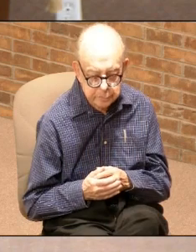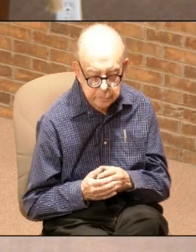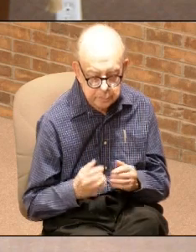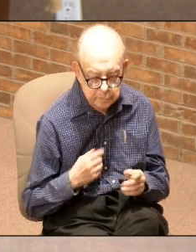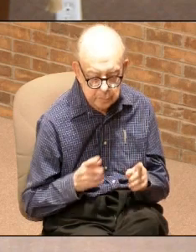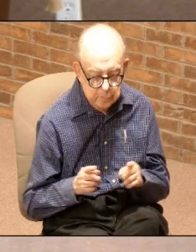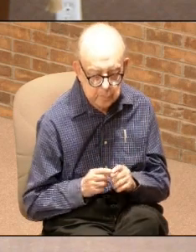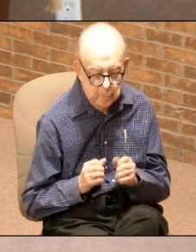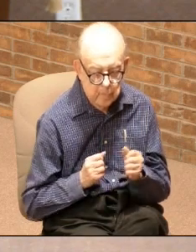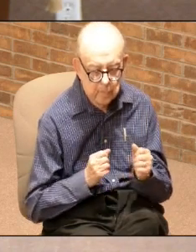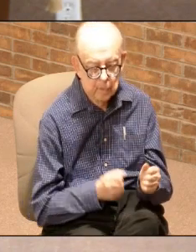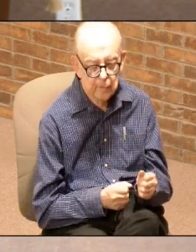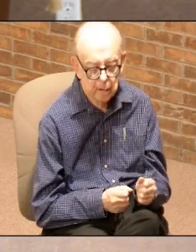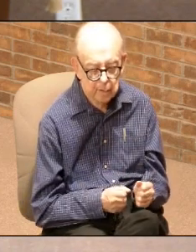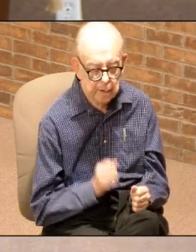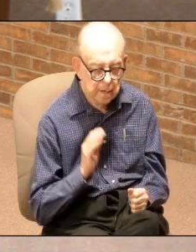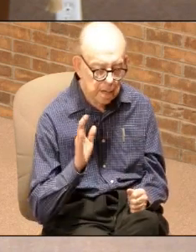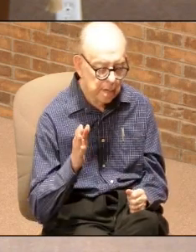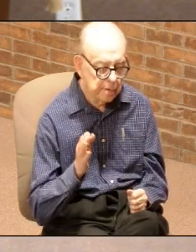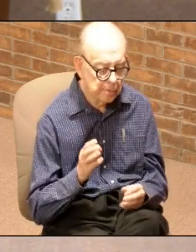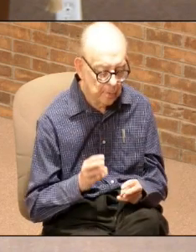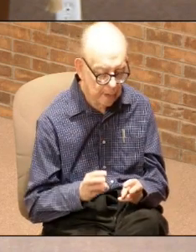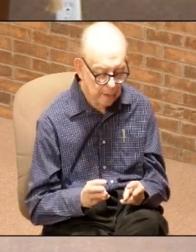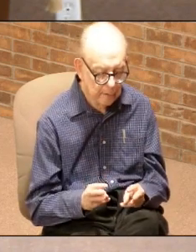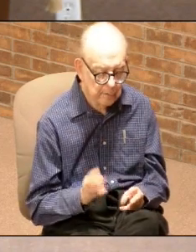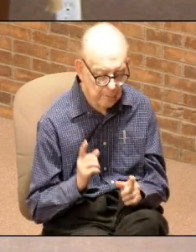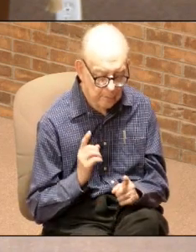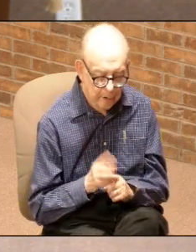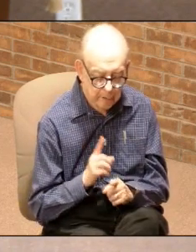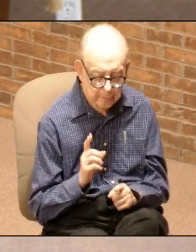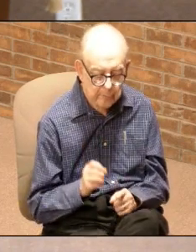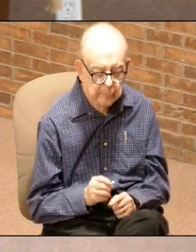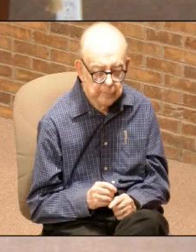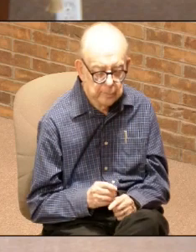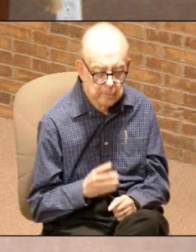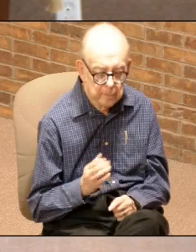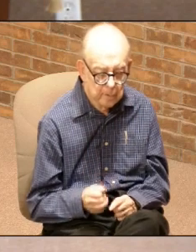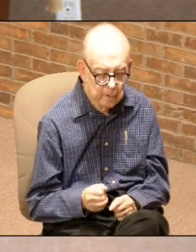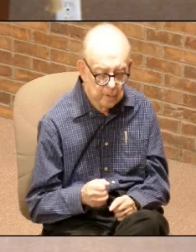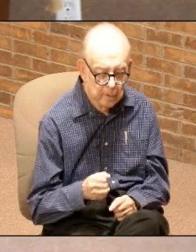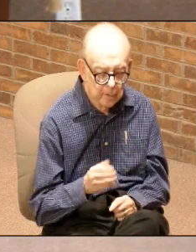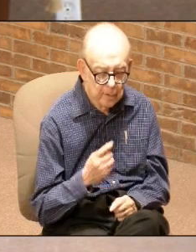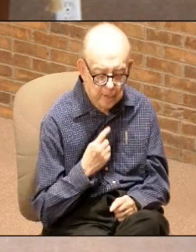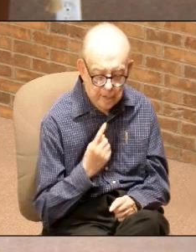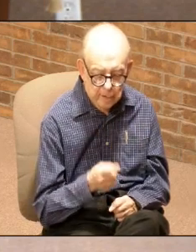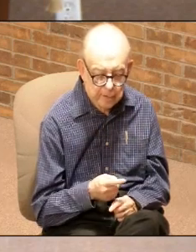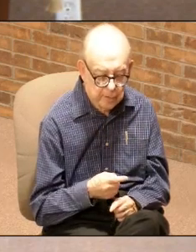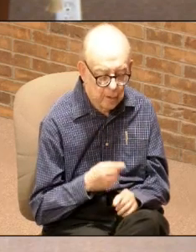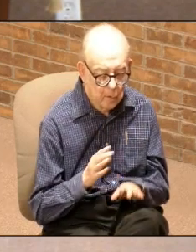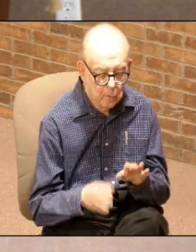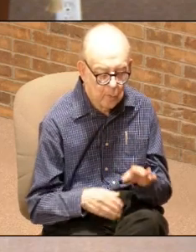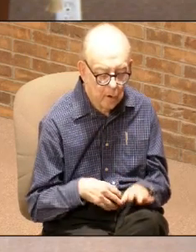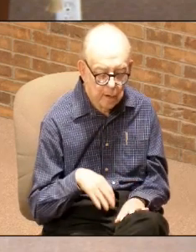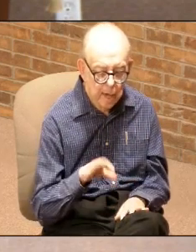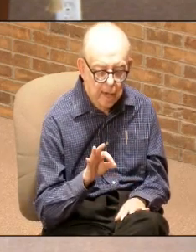I'm also following his directions, right? Because God is always saying to walk forward,